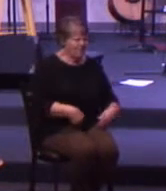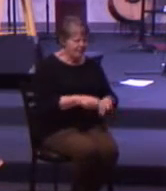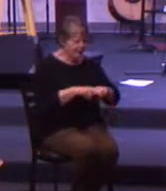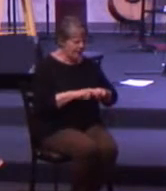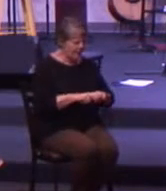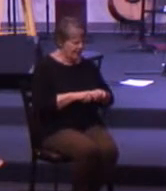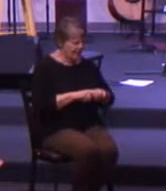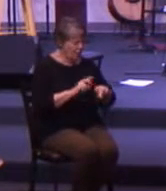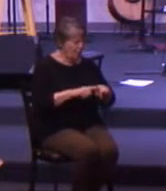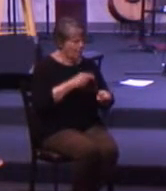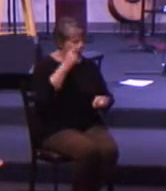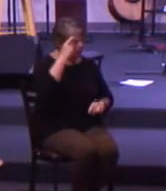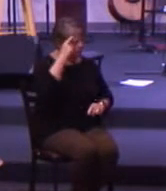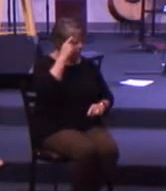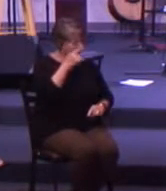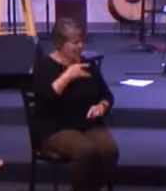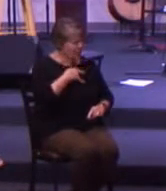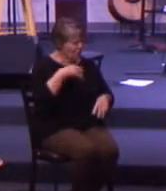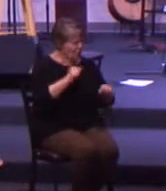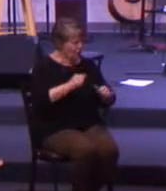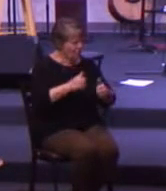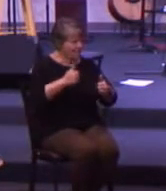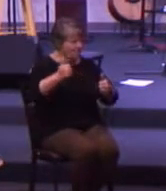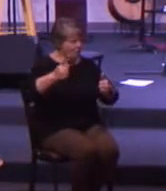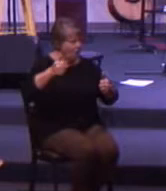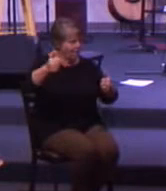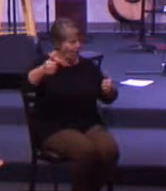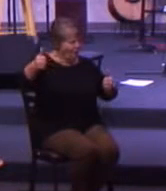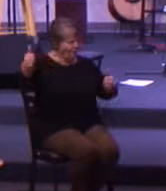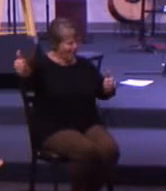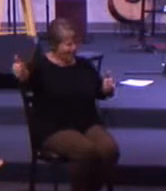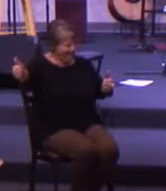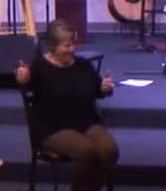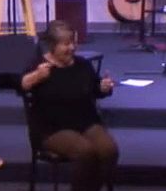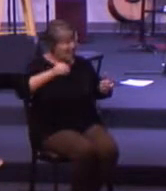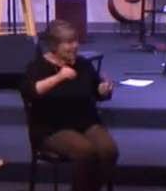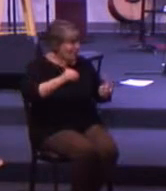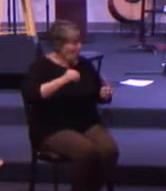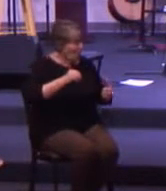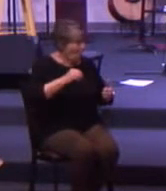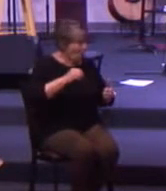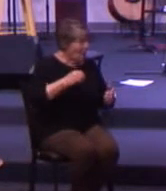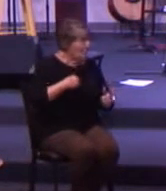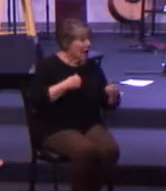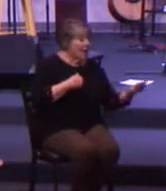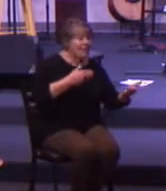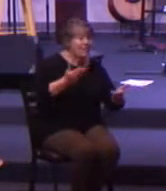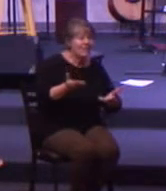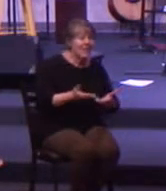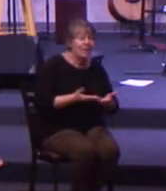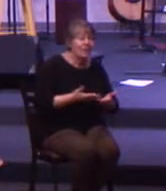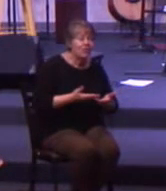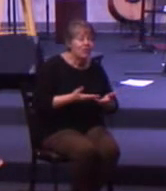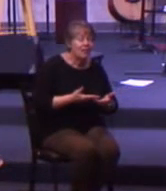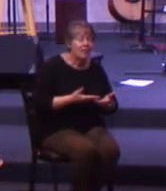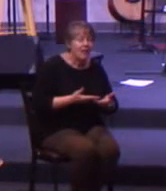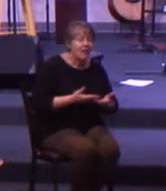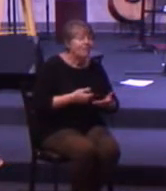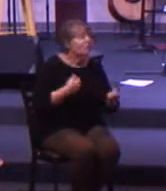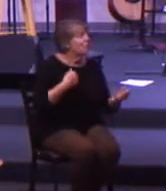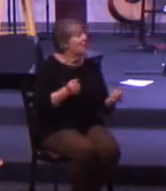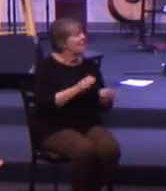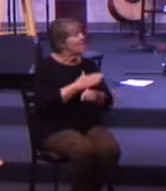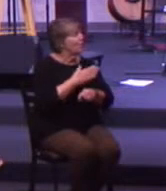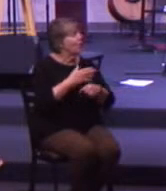somewhere far, far away. So my invitation to you is, are you here? Will you be all here, fully